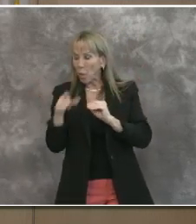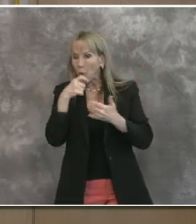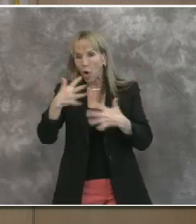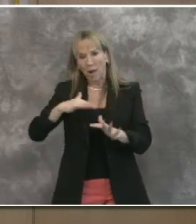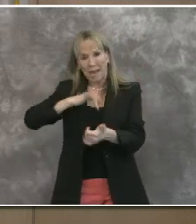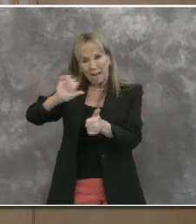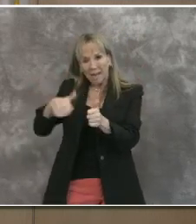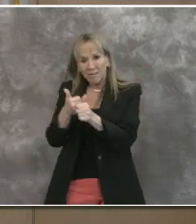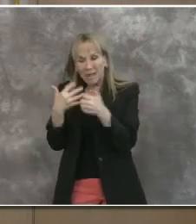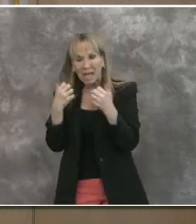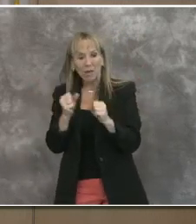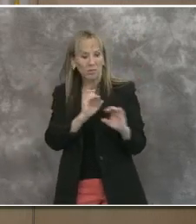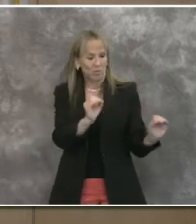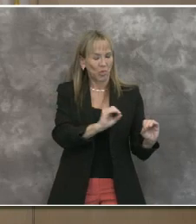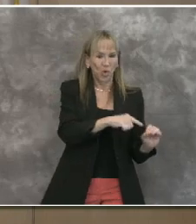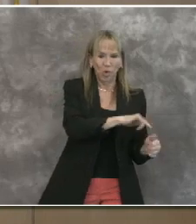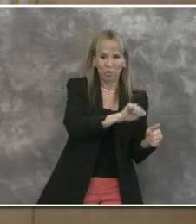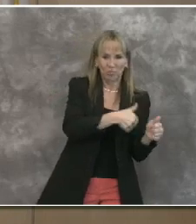Respond.